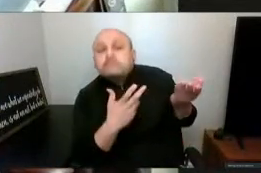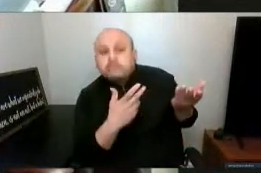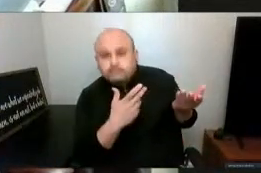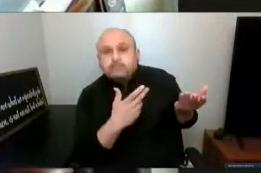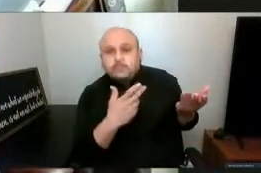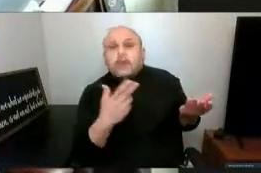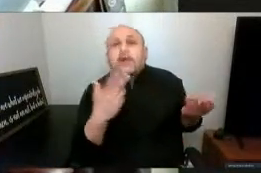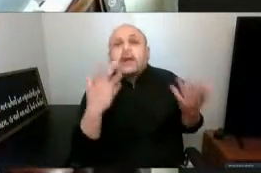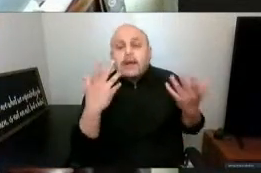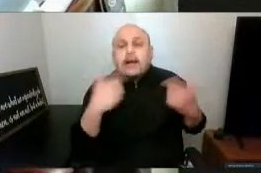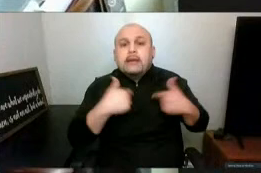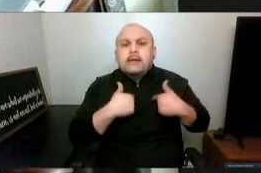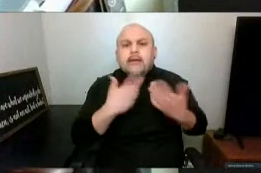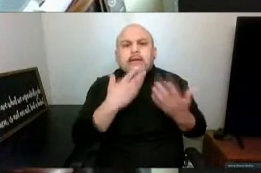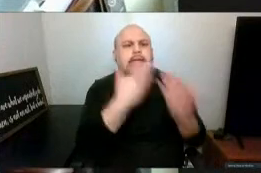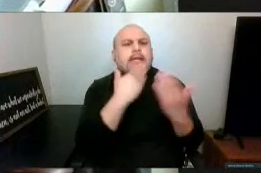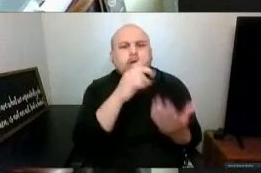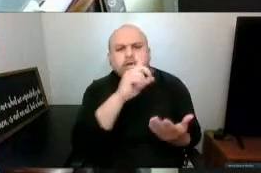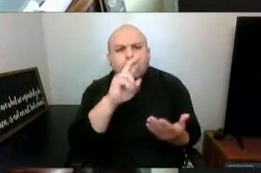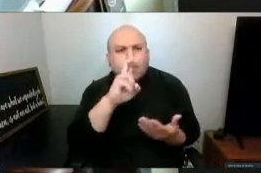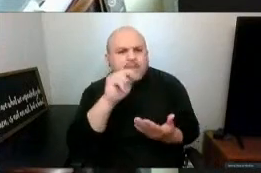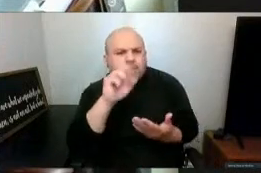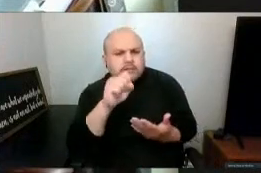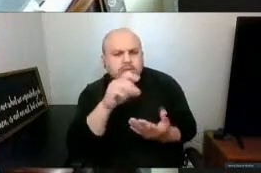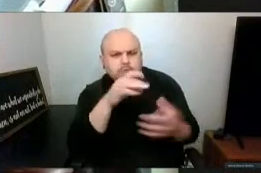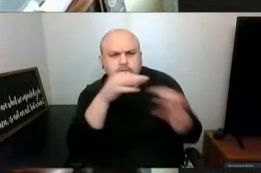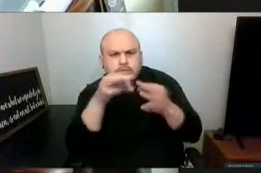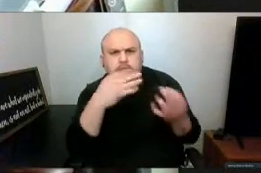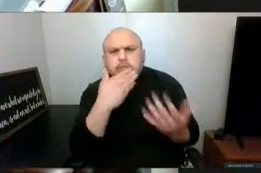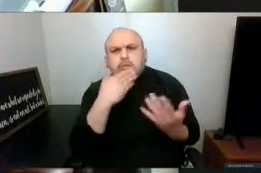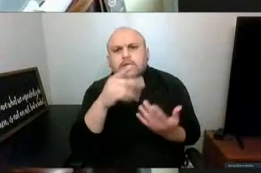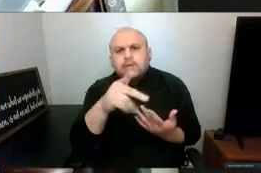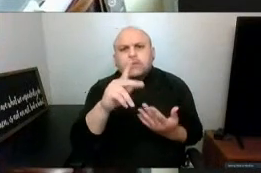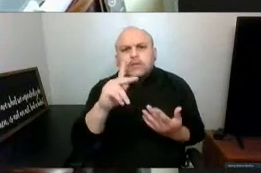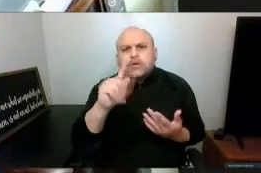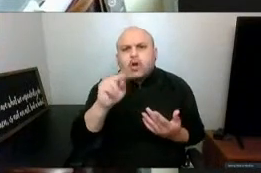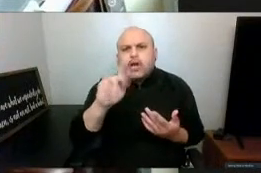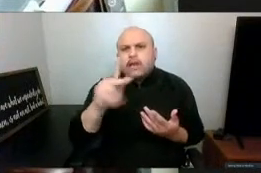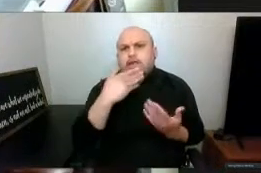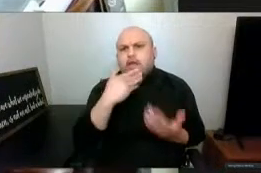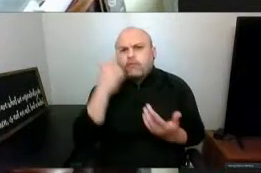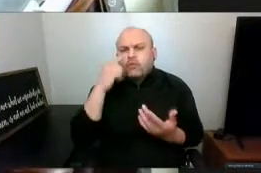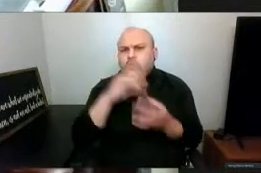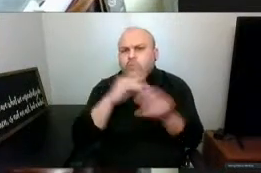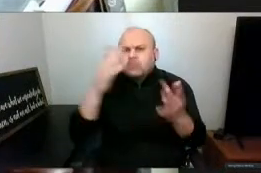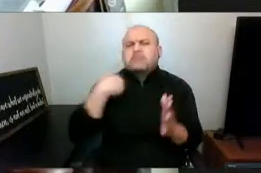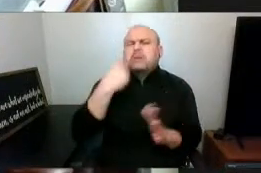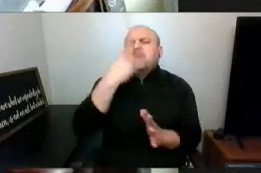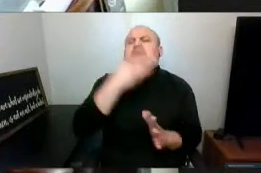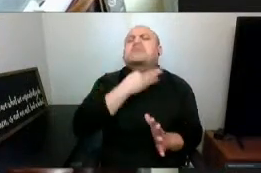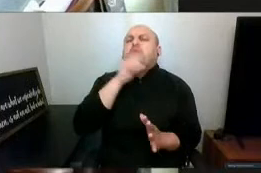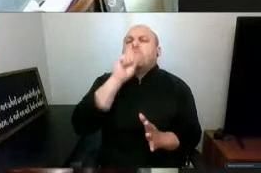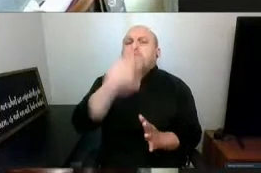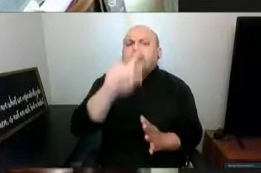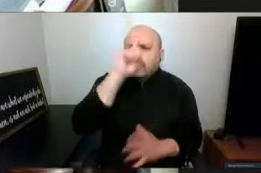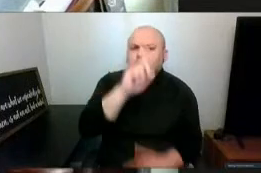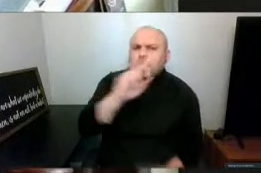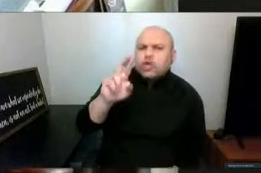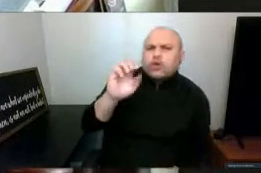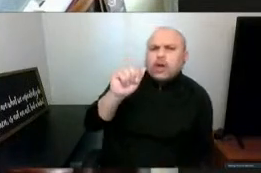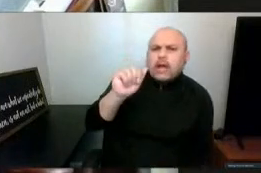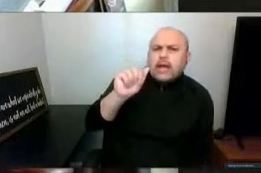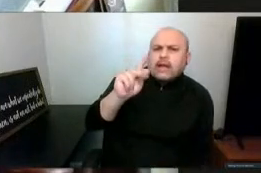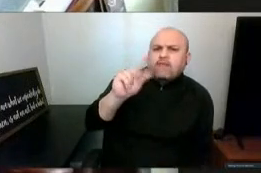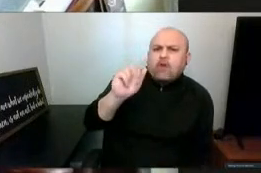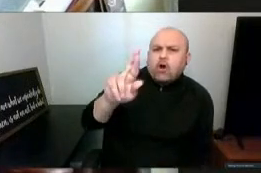Thank you, Dr. Evans, Akbar, and Dr. Karnik, great presentations. I think my question would go to Dr. Akbar.